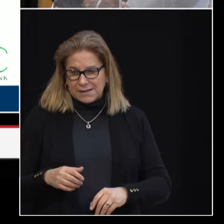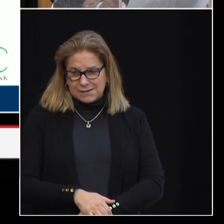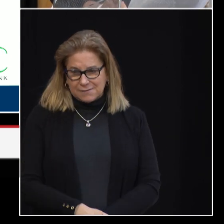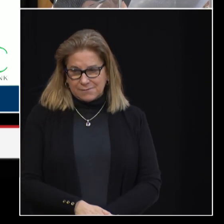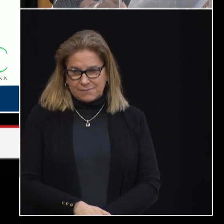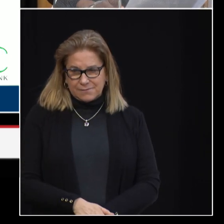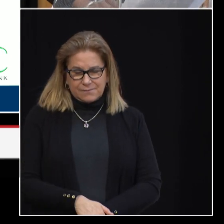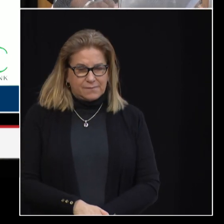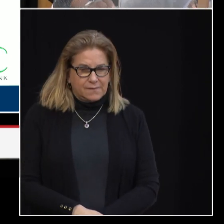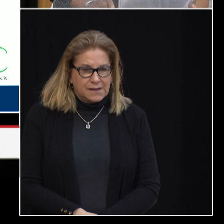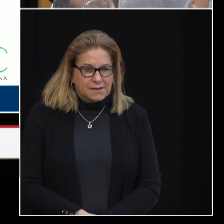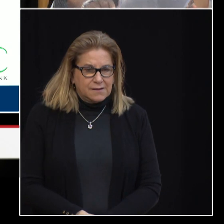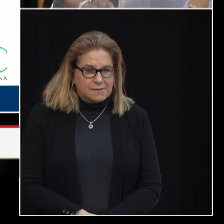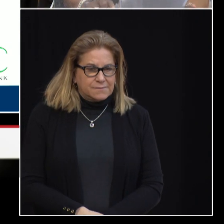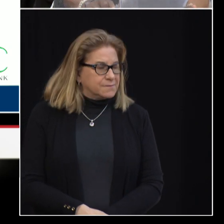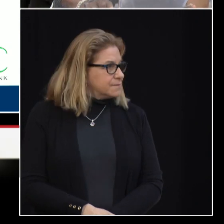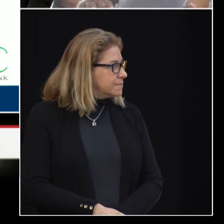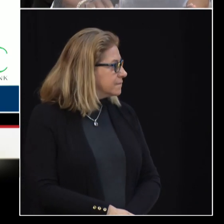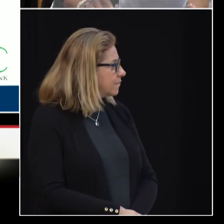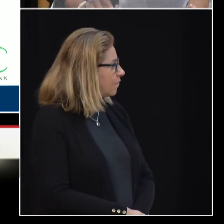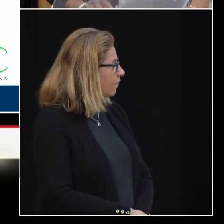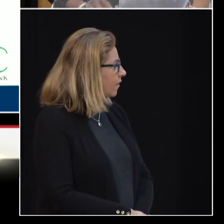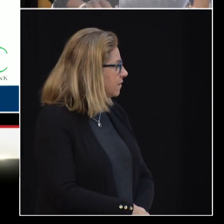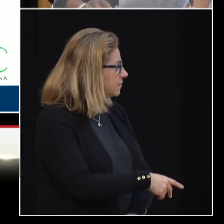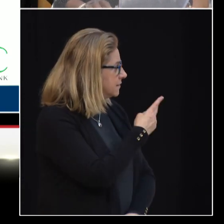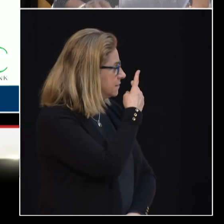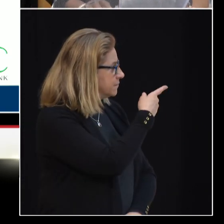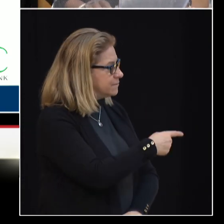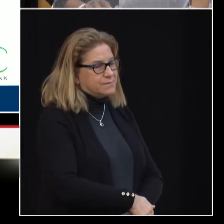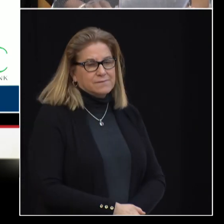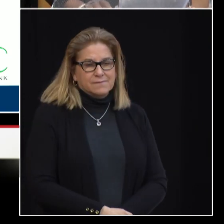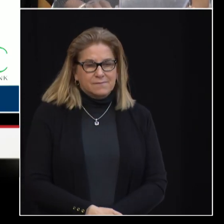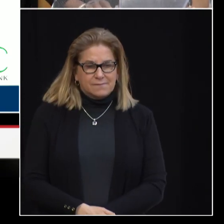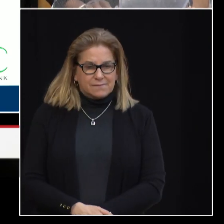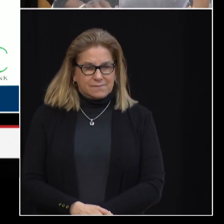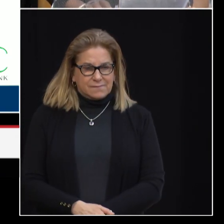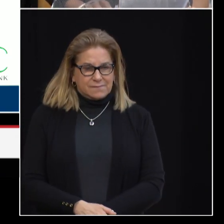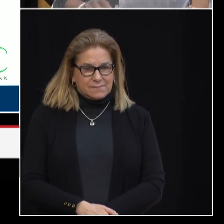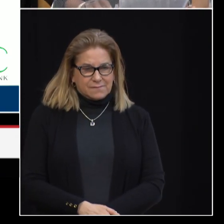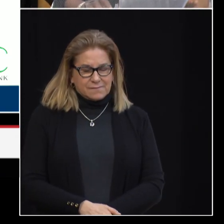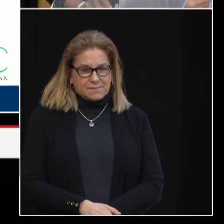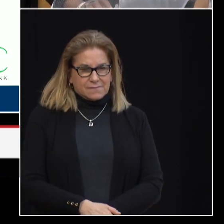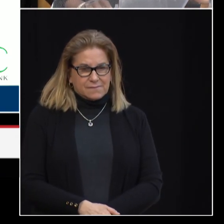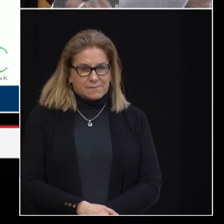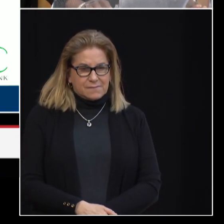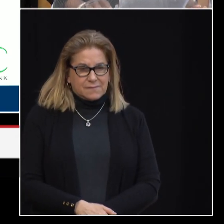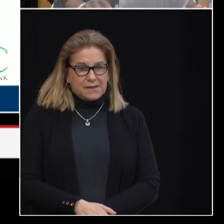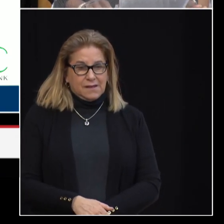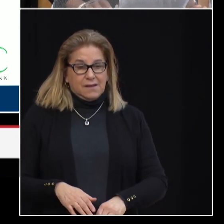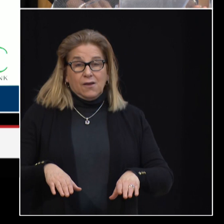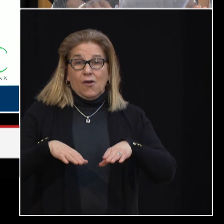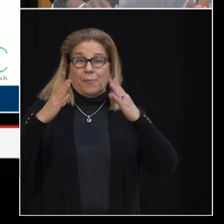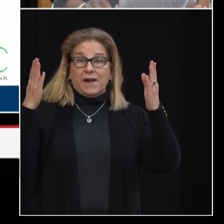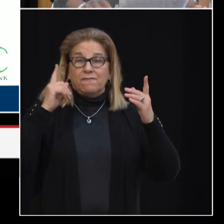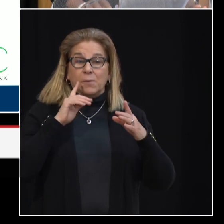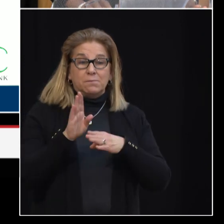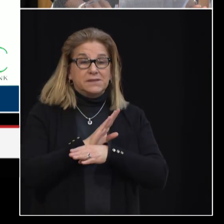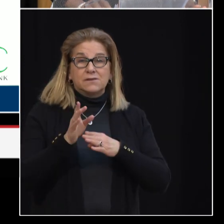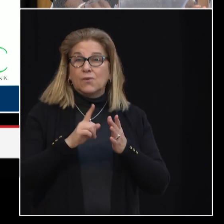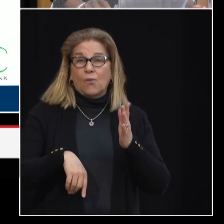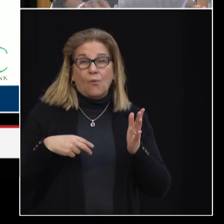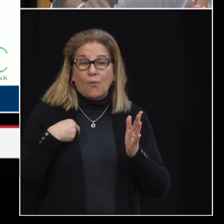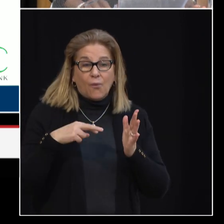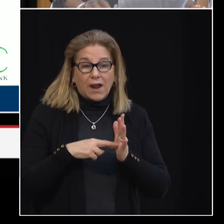Next slide, please. When I say we're open for business, I really mean it. As you can see behind me, We